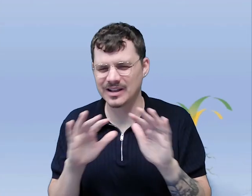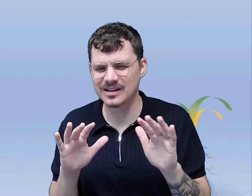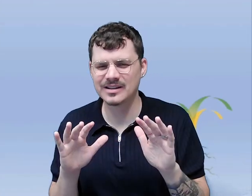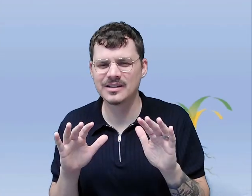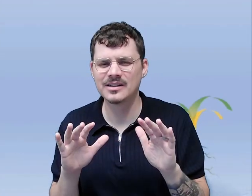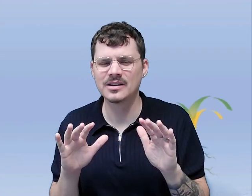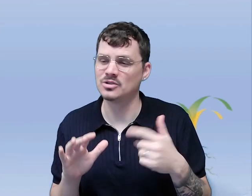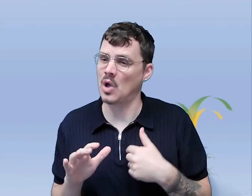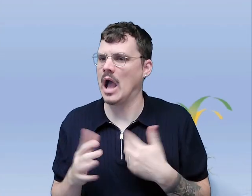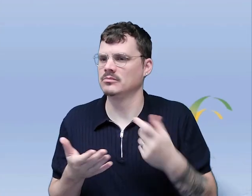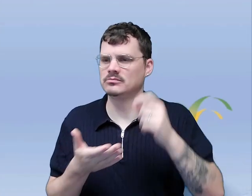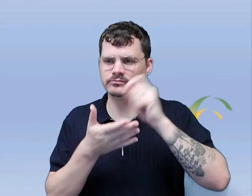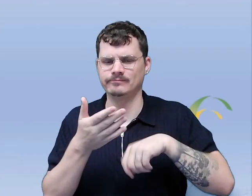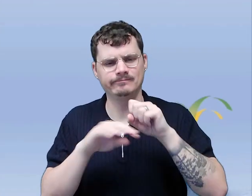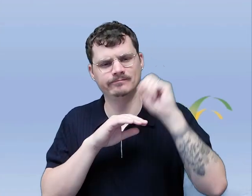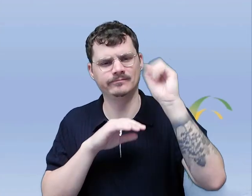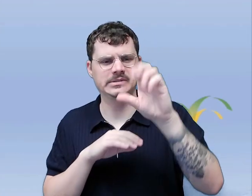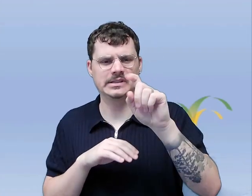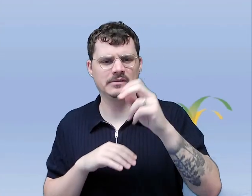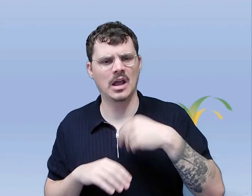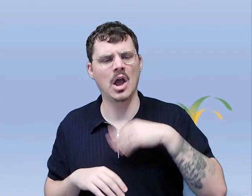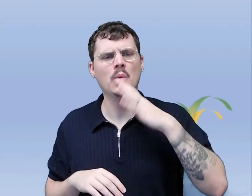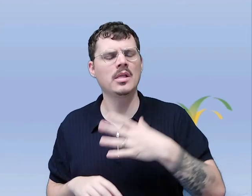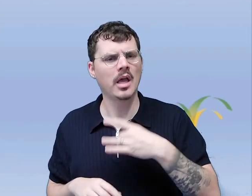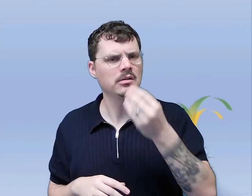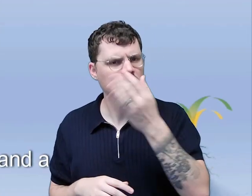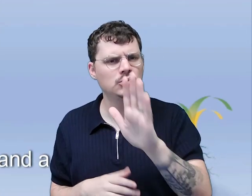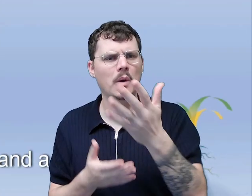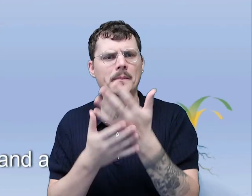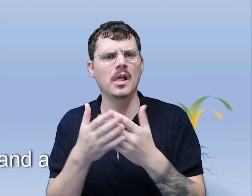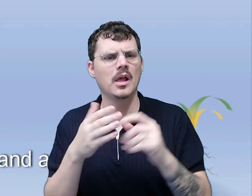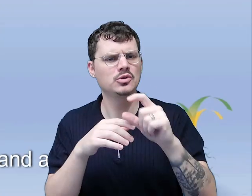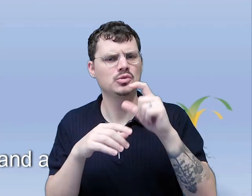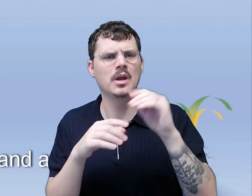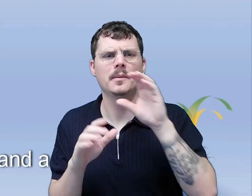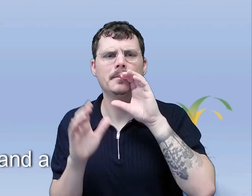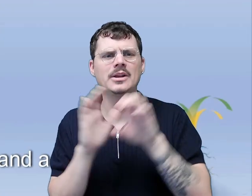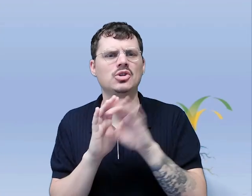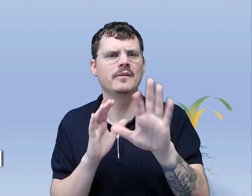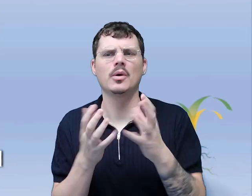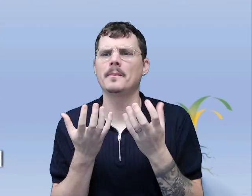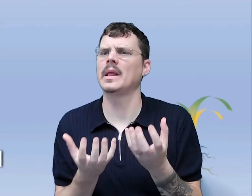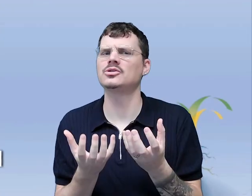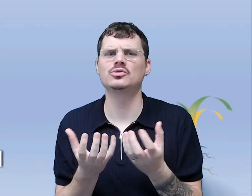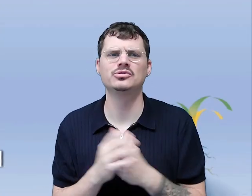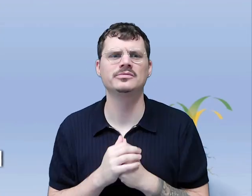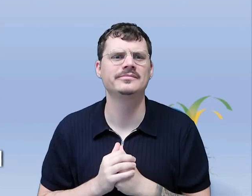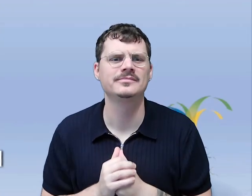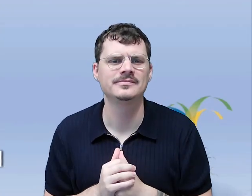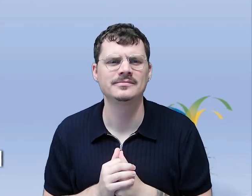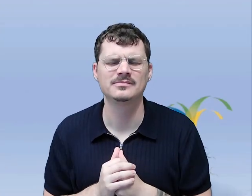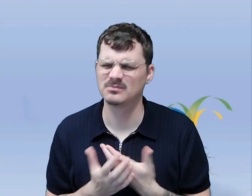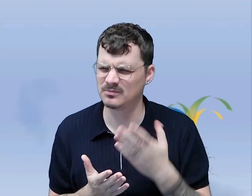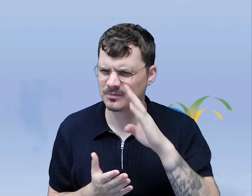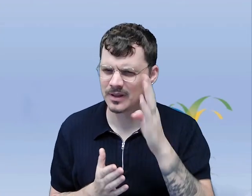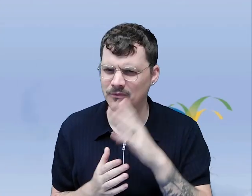all that kind of thing. So I wrote to Steven. I said, I'd like a few tubes of your blood and a picture of your testicles.